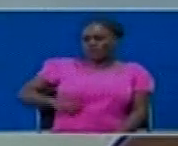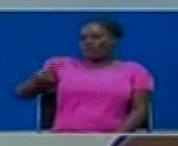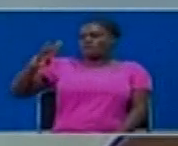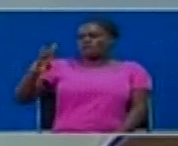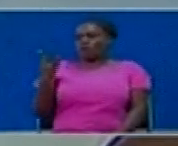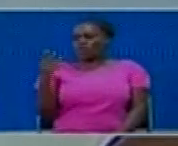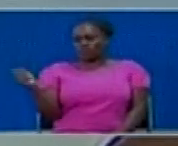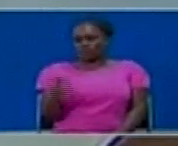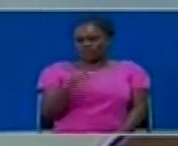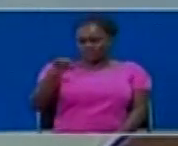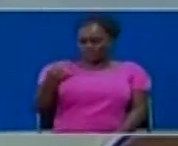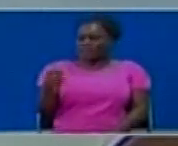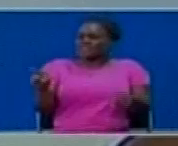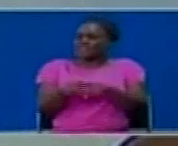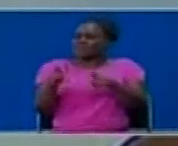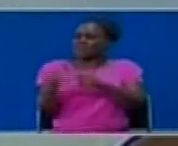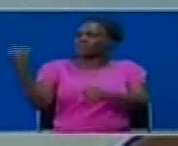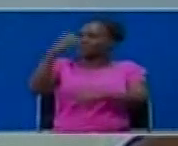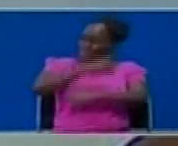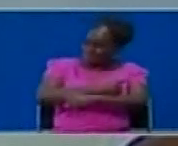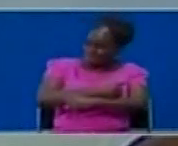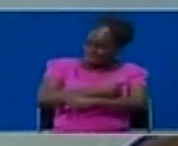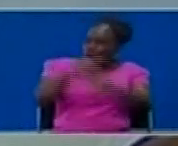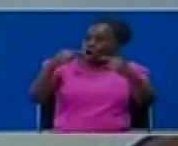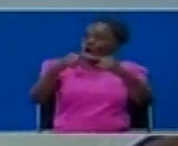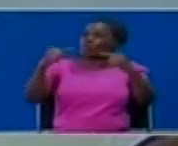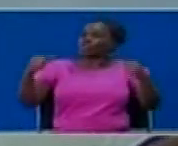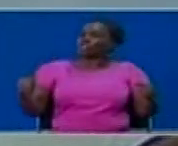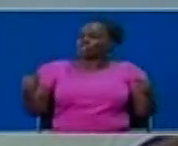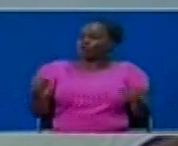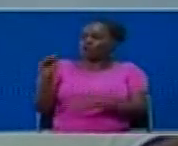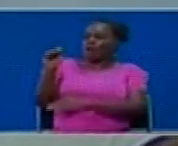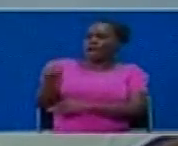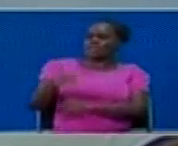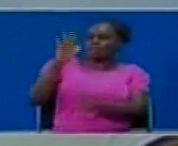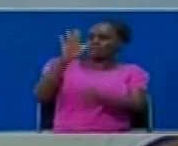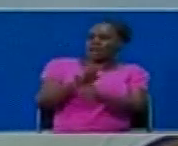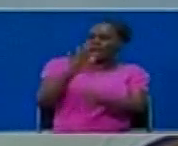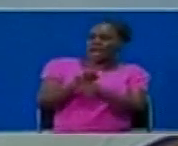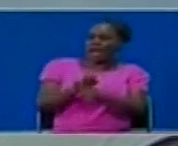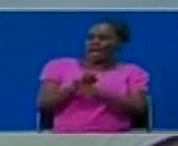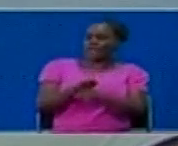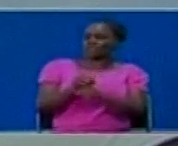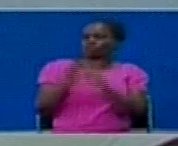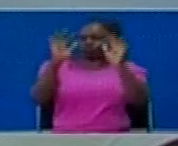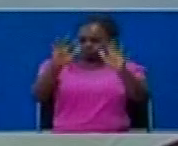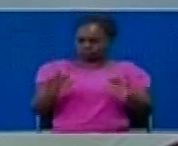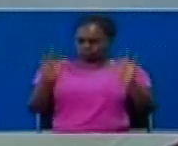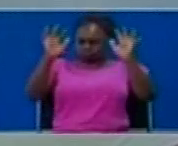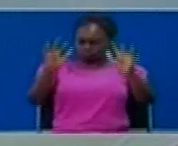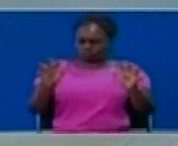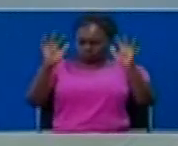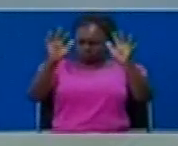of January, which is coincidentally the same date that court has asked for mass protests to begin.